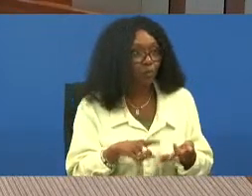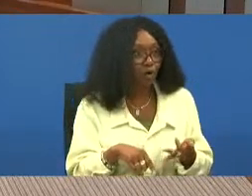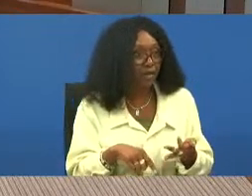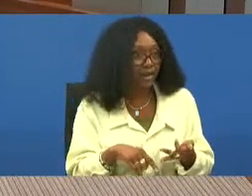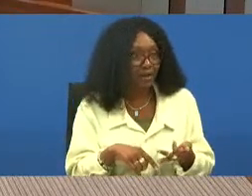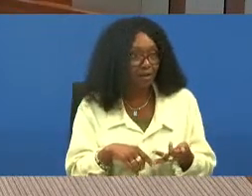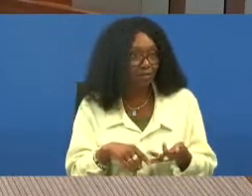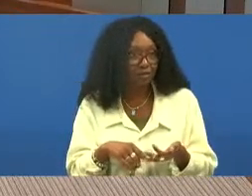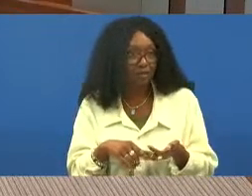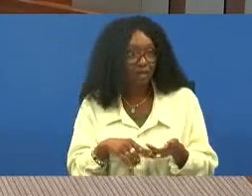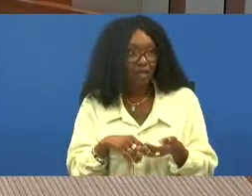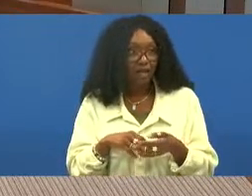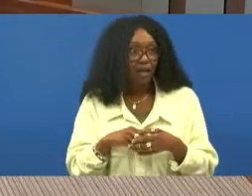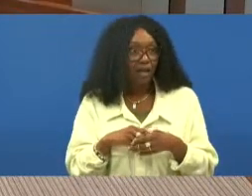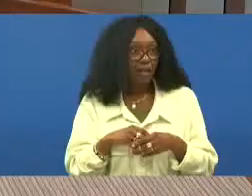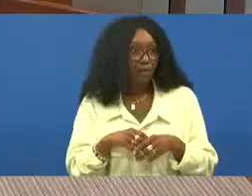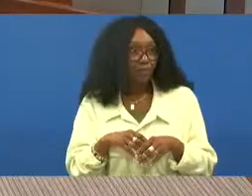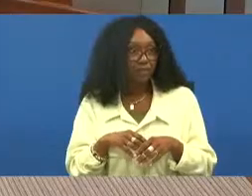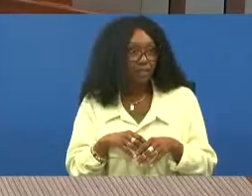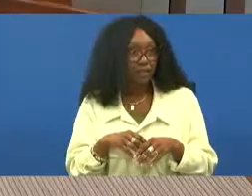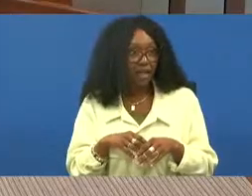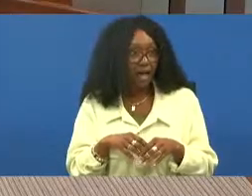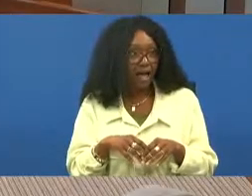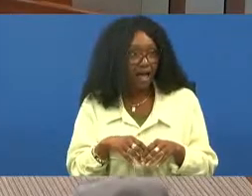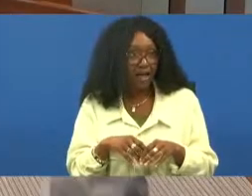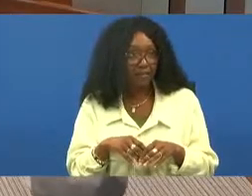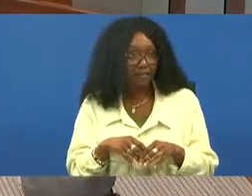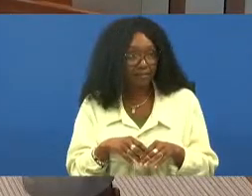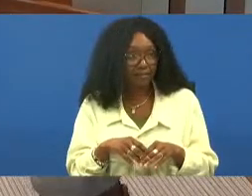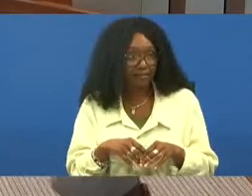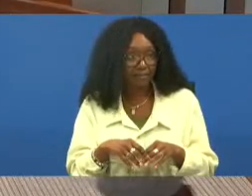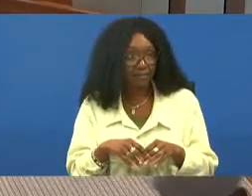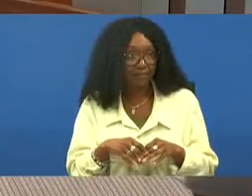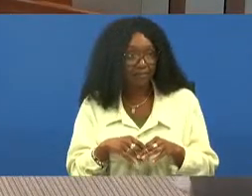50, July. Okay.